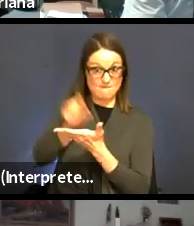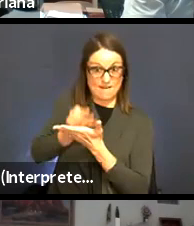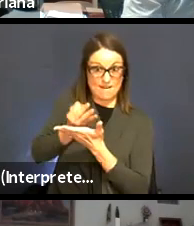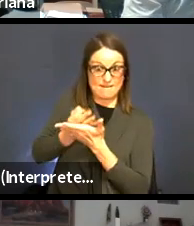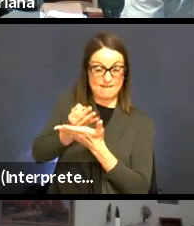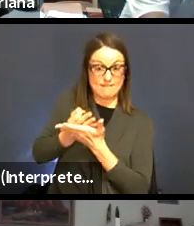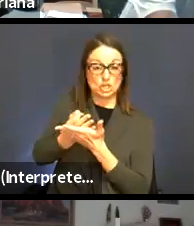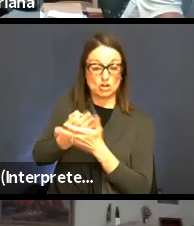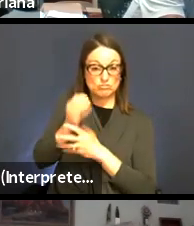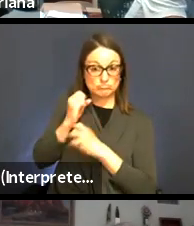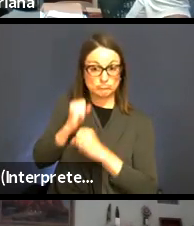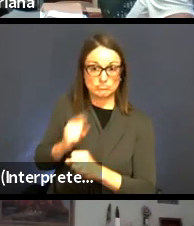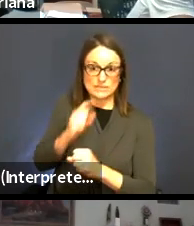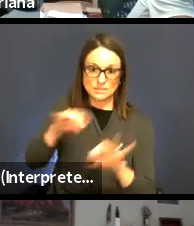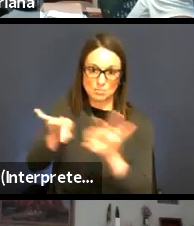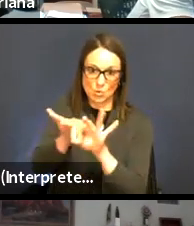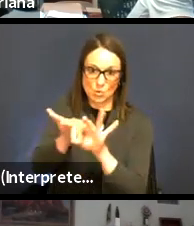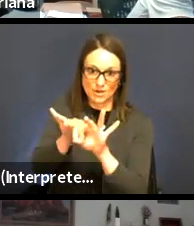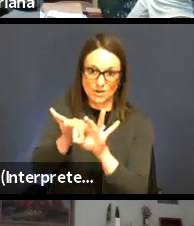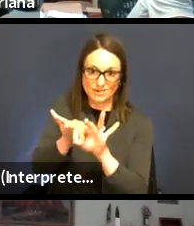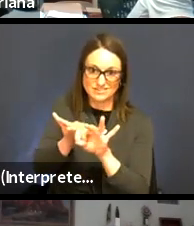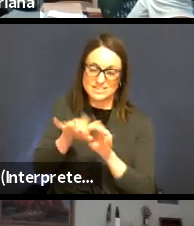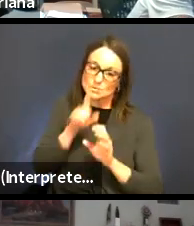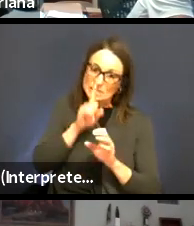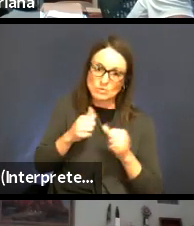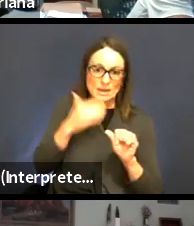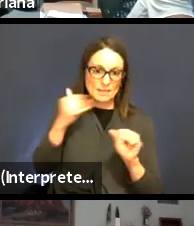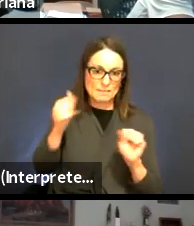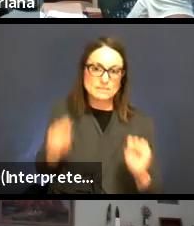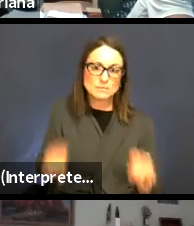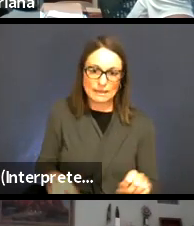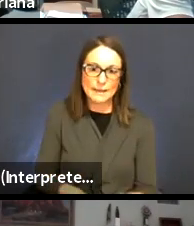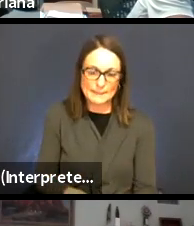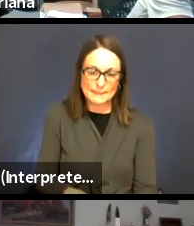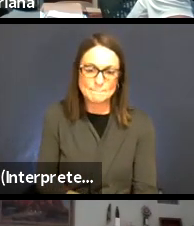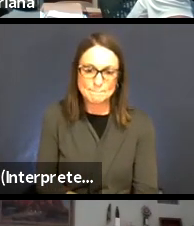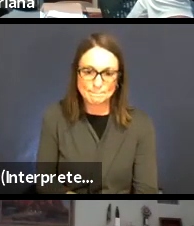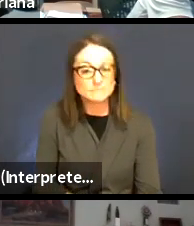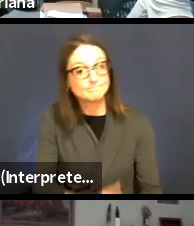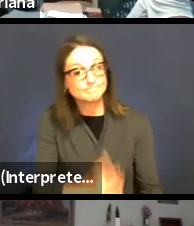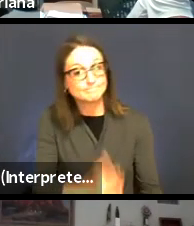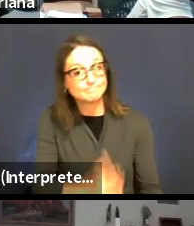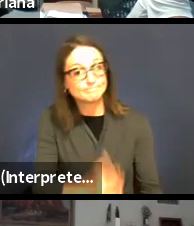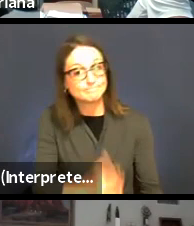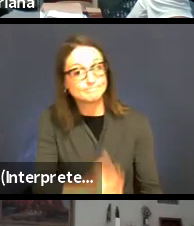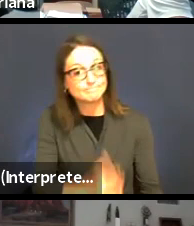very best you can. That's good. Thank you.